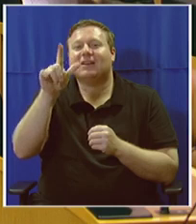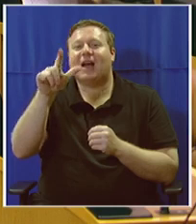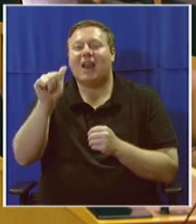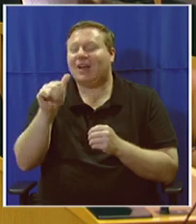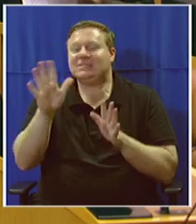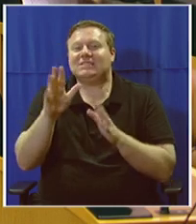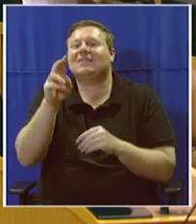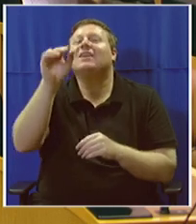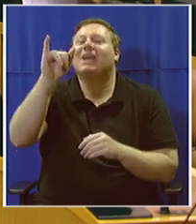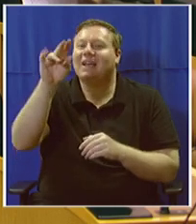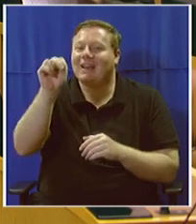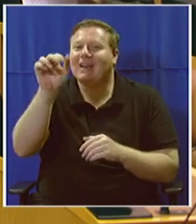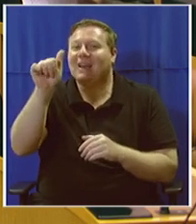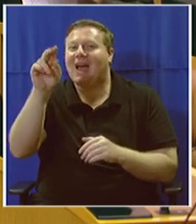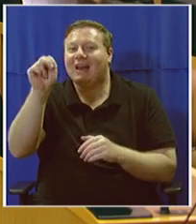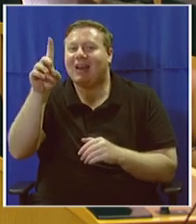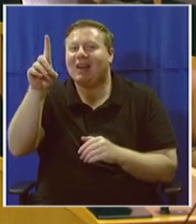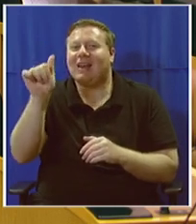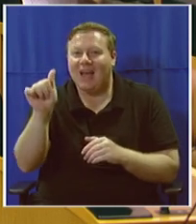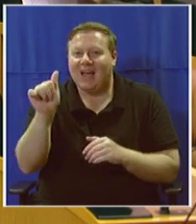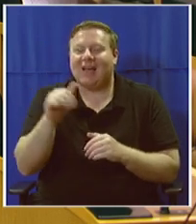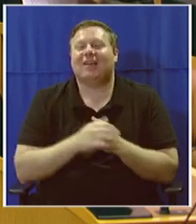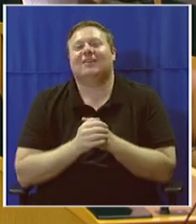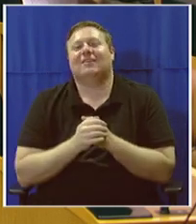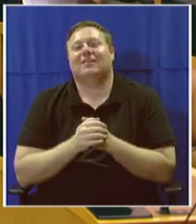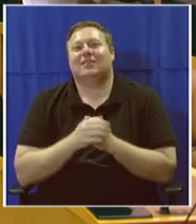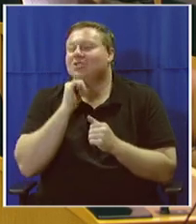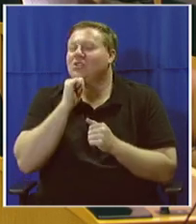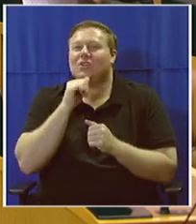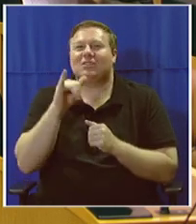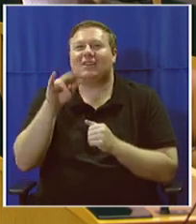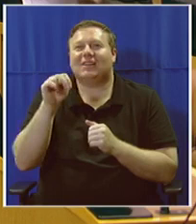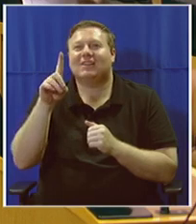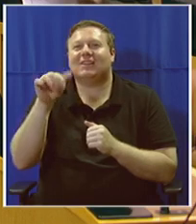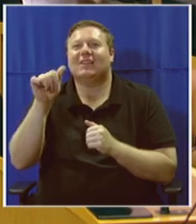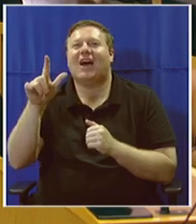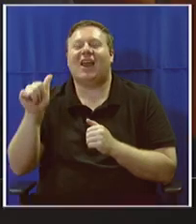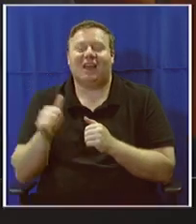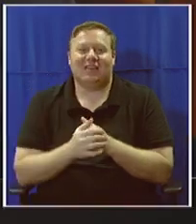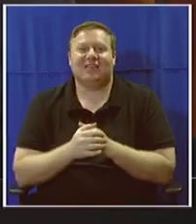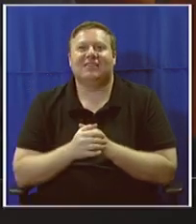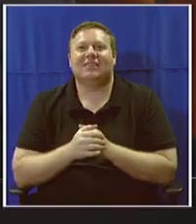Dam. Inanda, it's Inanda. Okay, Honorable Member.